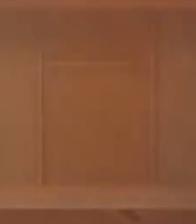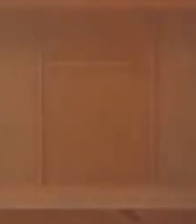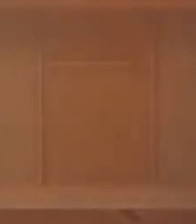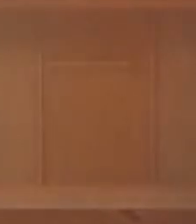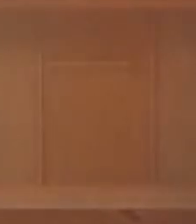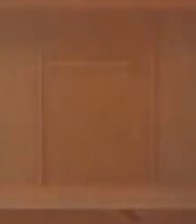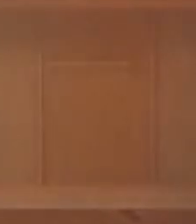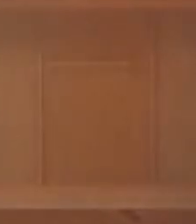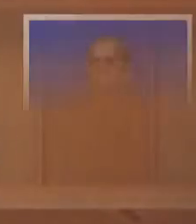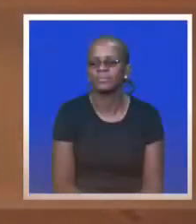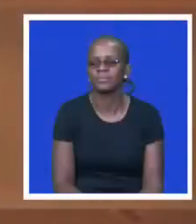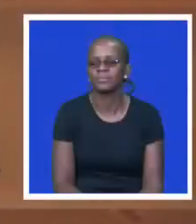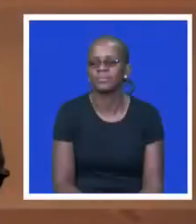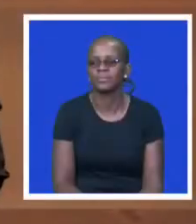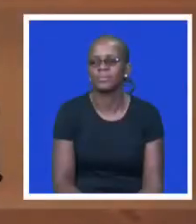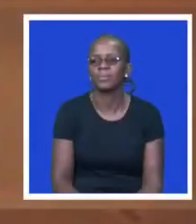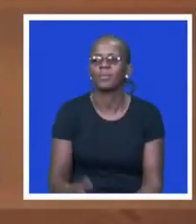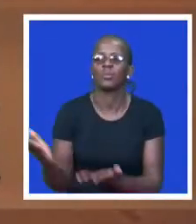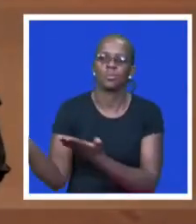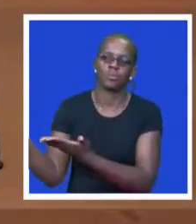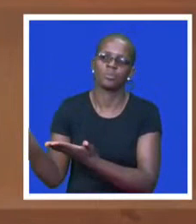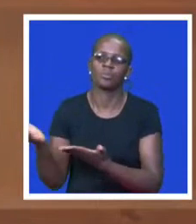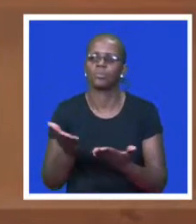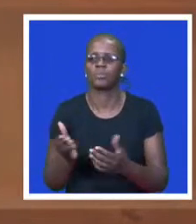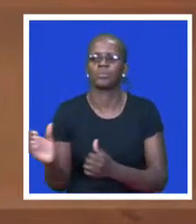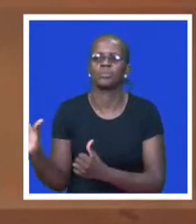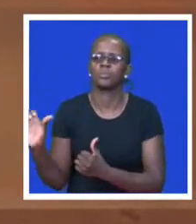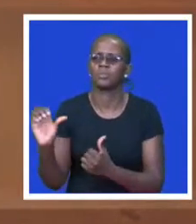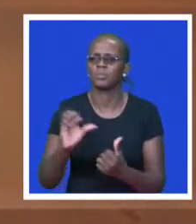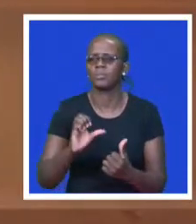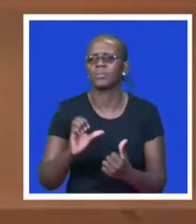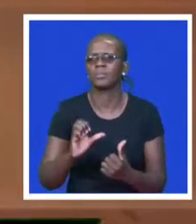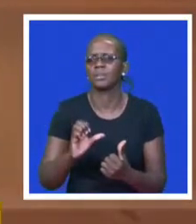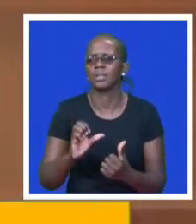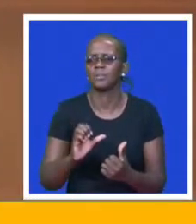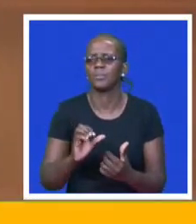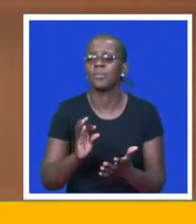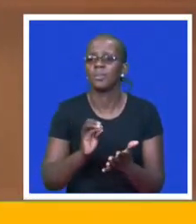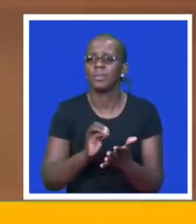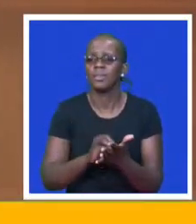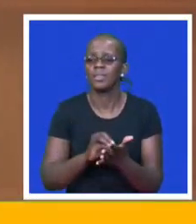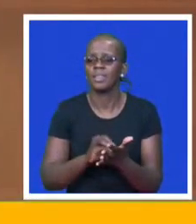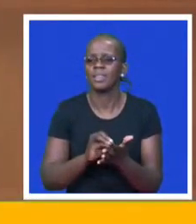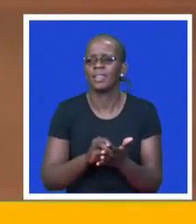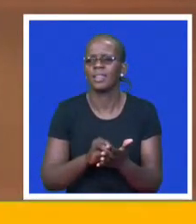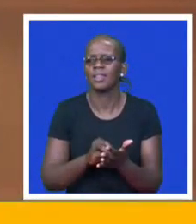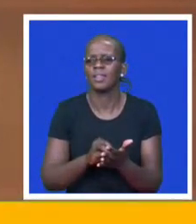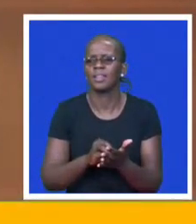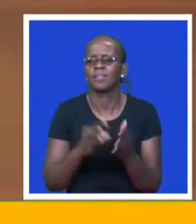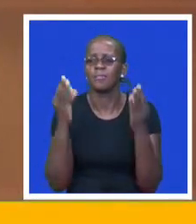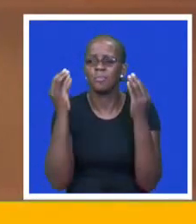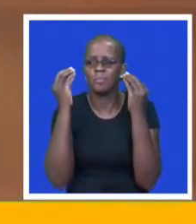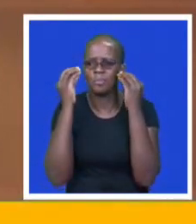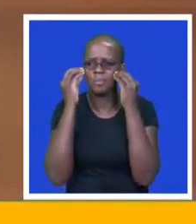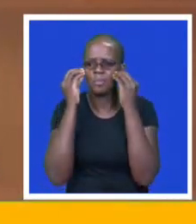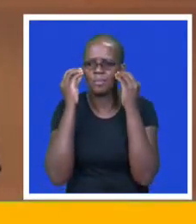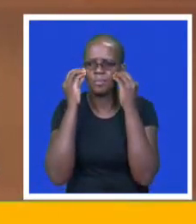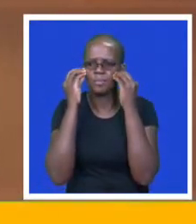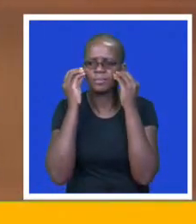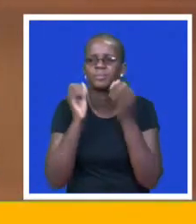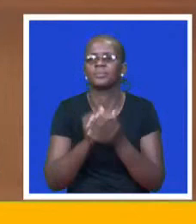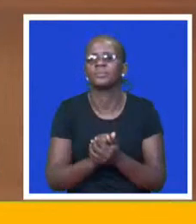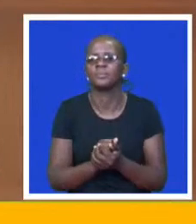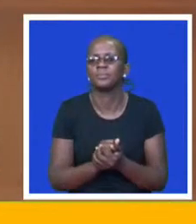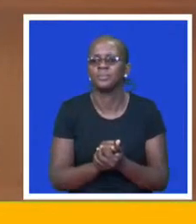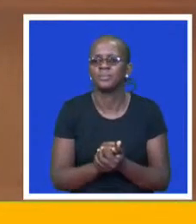A very warm welcome back to our viewers and a very good afternoon if you have just joined us. My name is Nogwazi Dlamini and right now we are